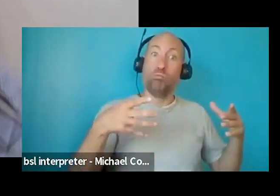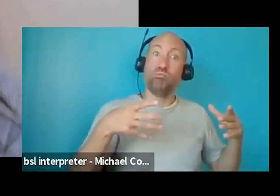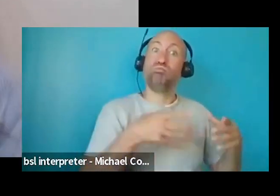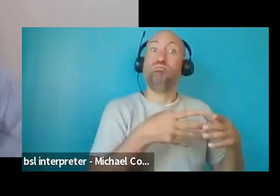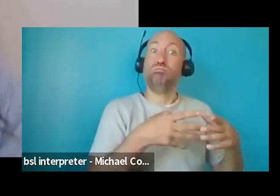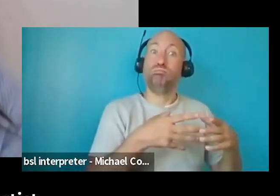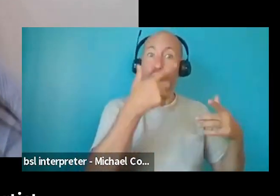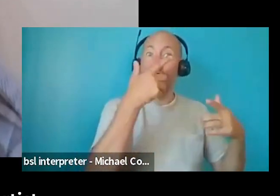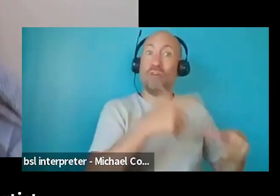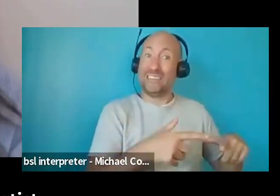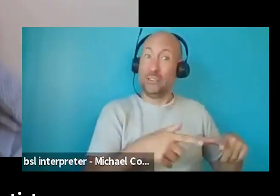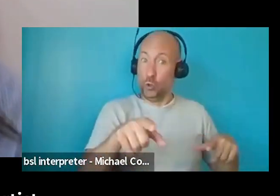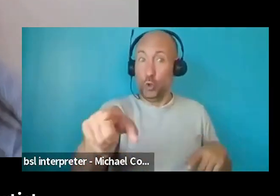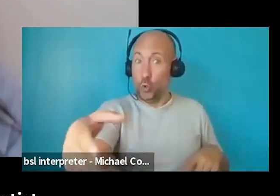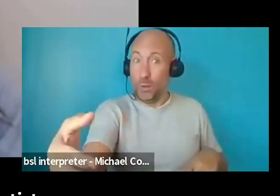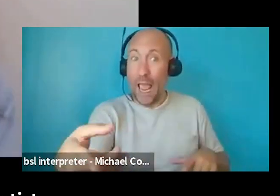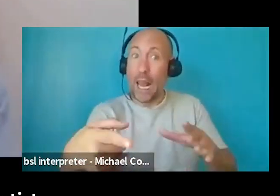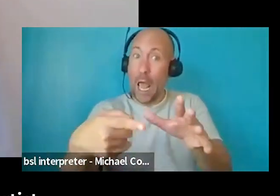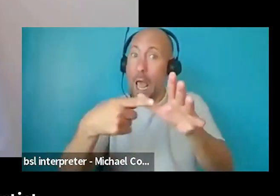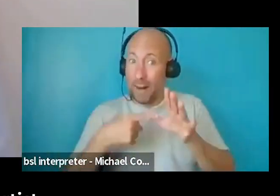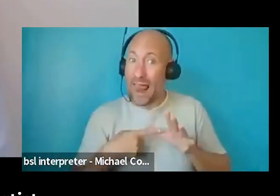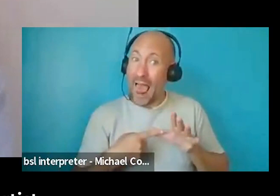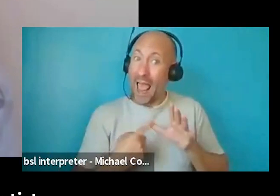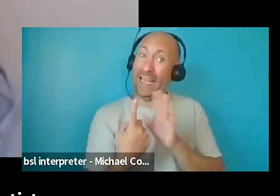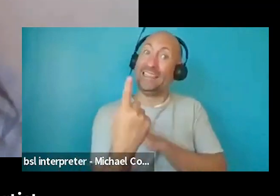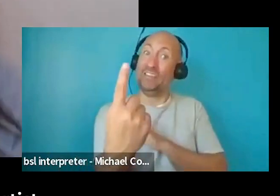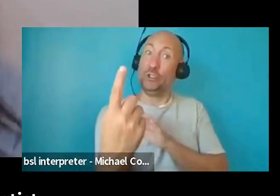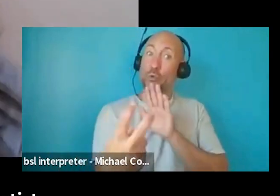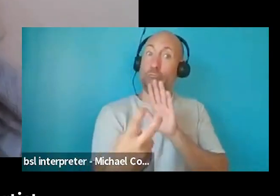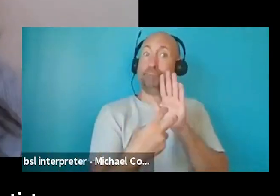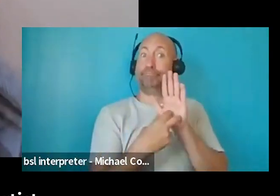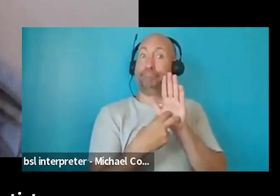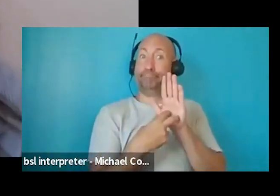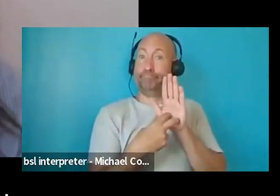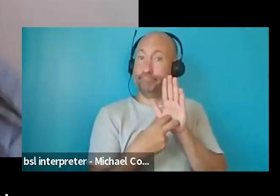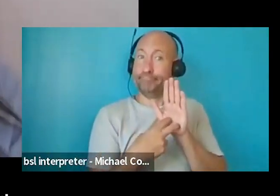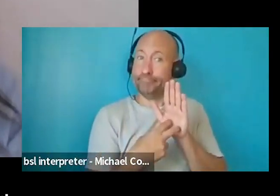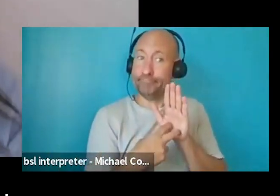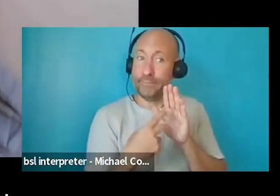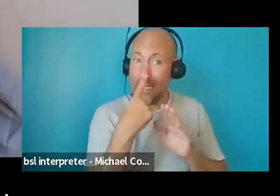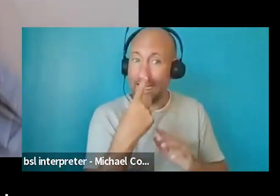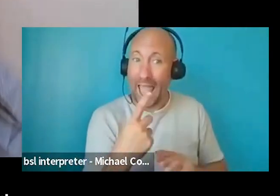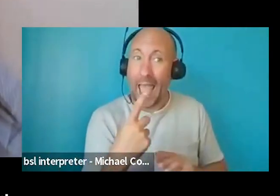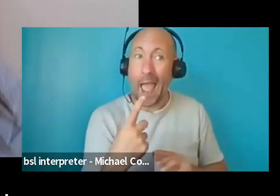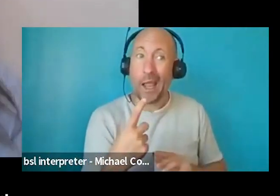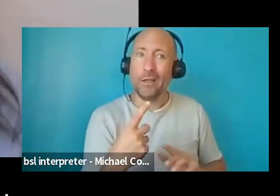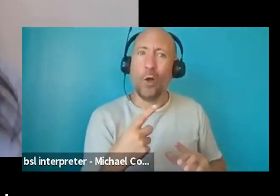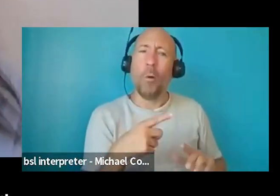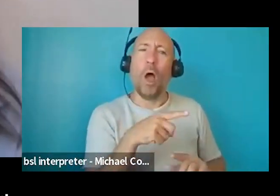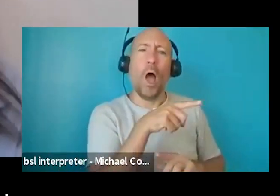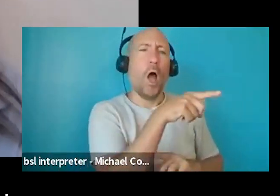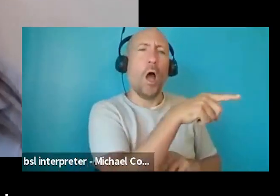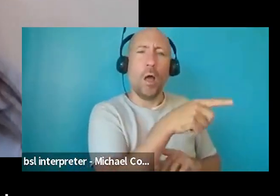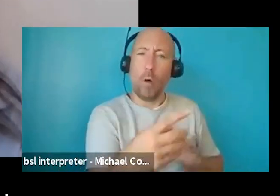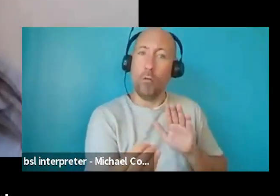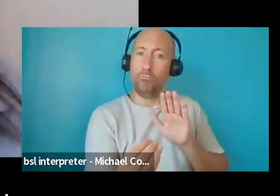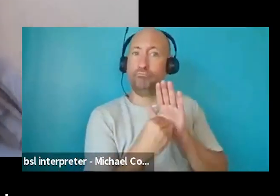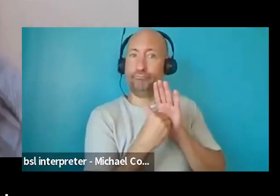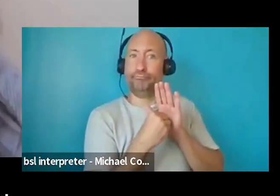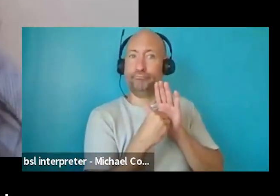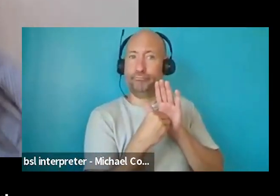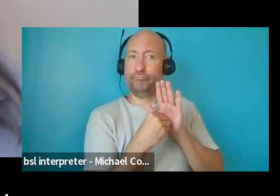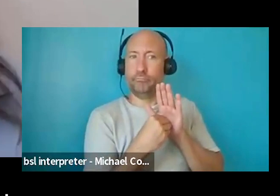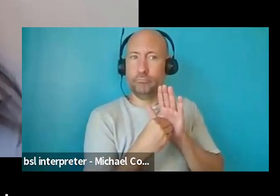to apply. So you can apply as an individual artist and indicate via also the